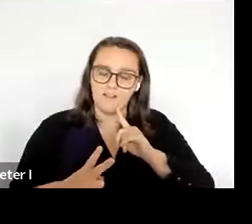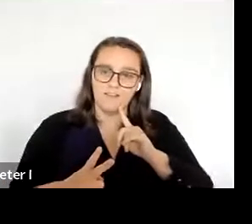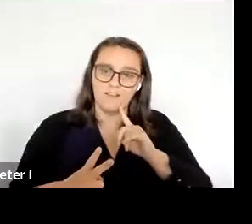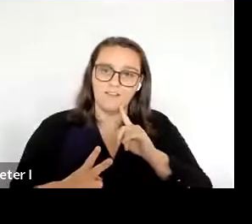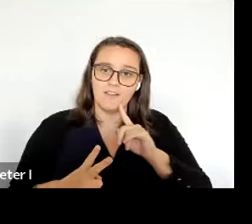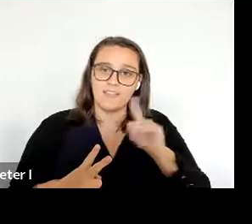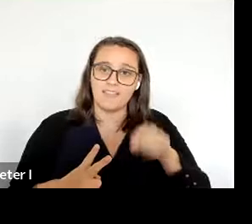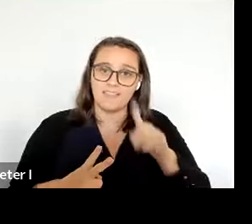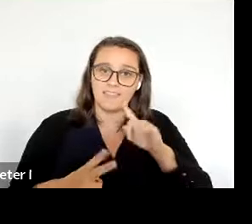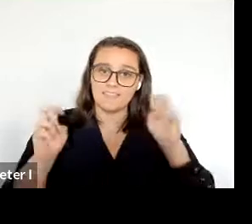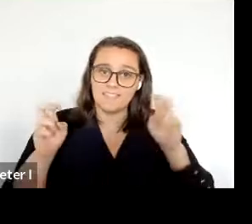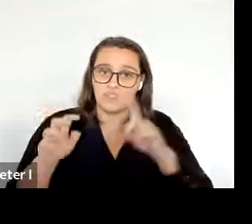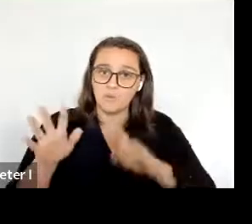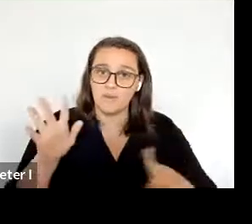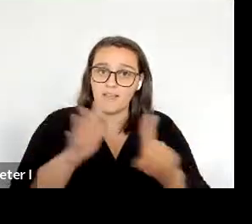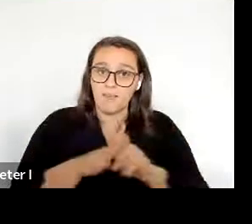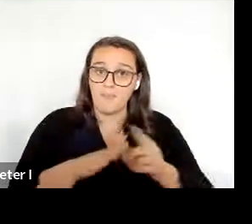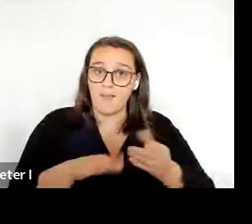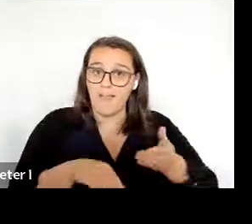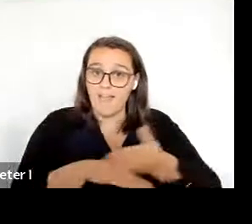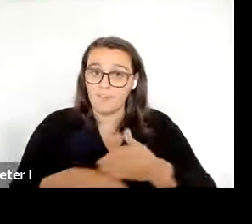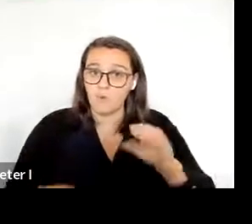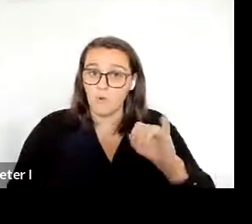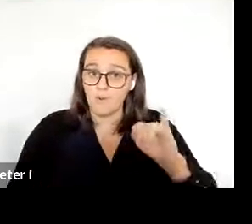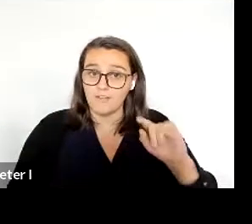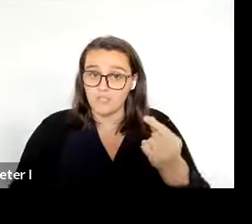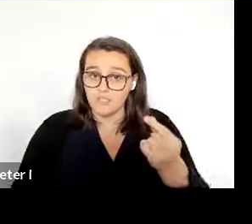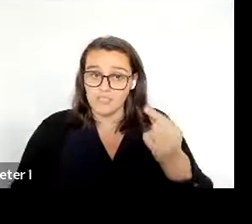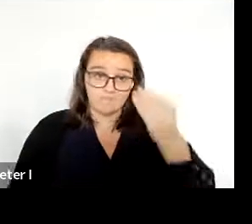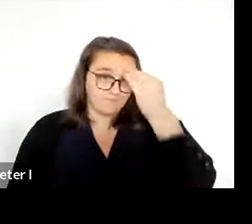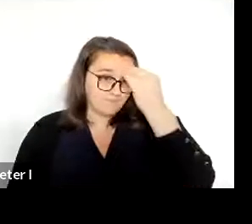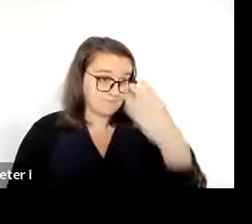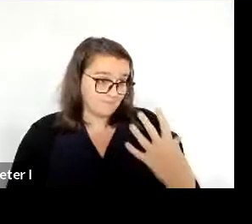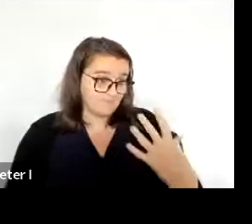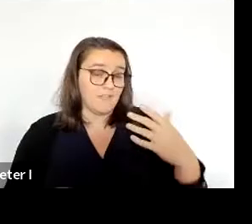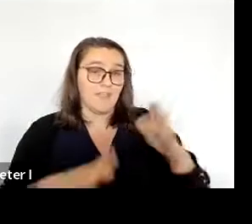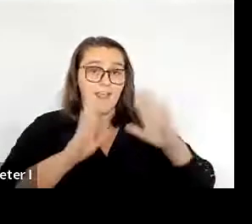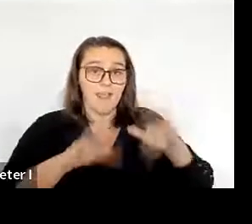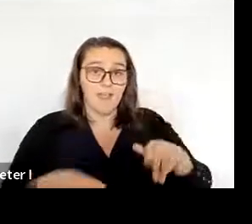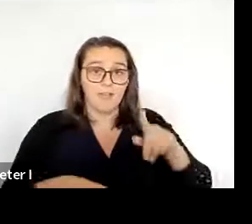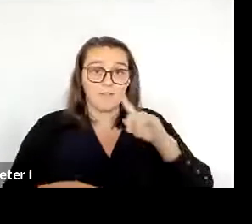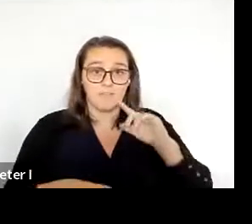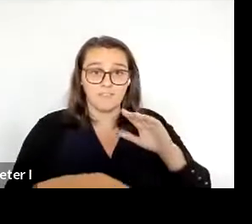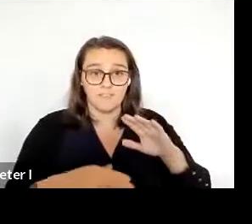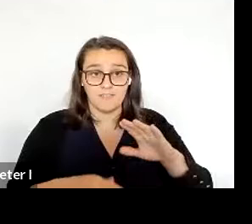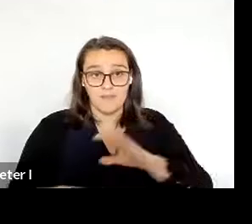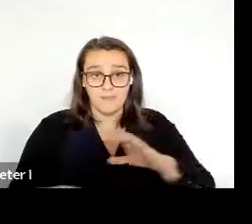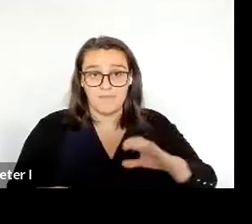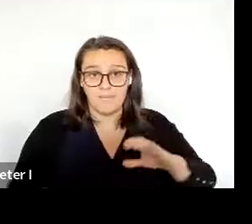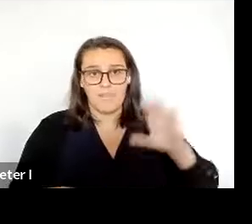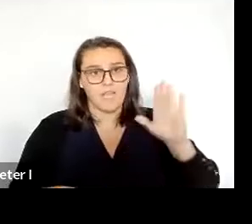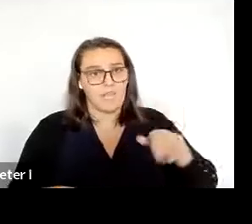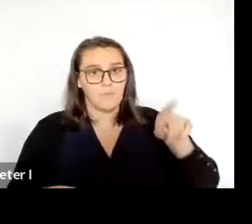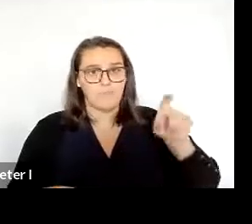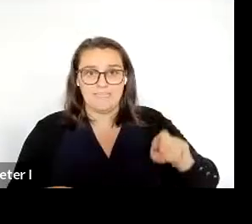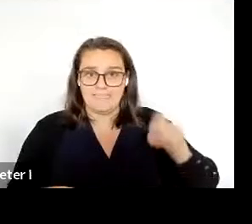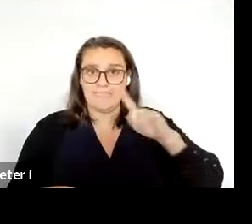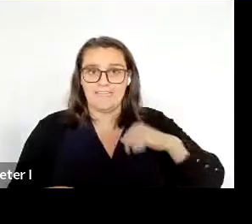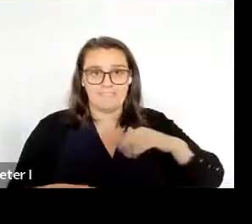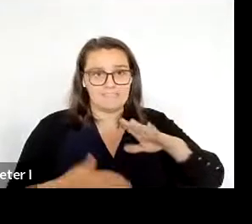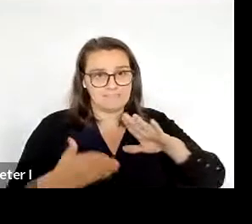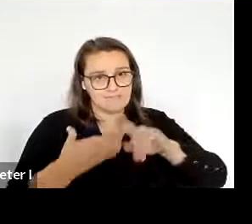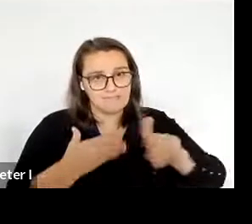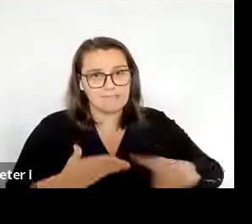issue came up after the Inspector General let members of the Housing Committee know that there needed to be an investigation of the Housing Authority, but couldn't